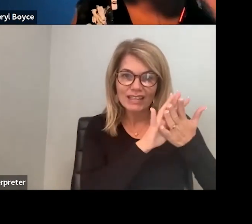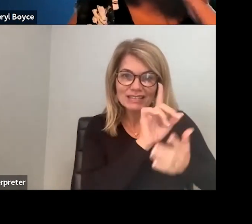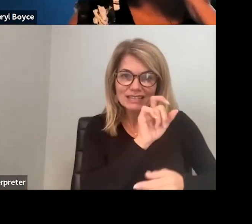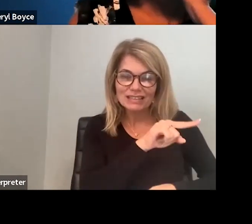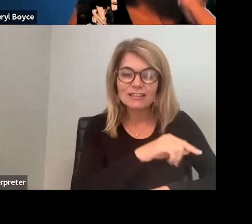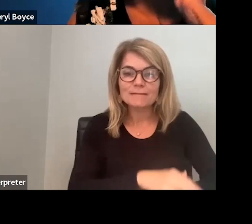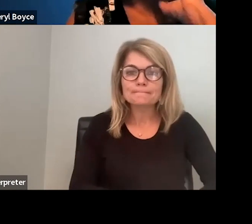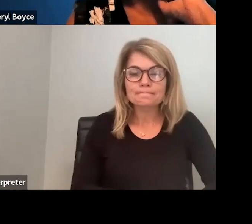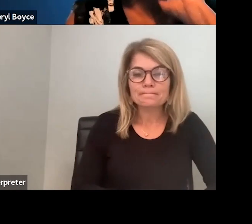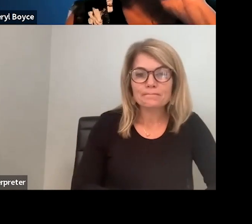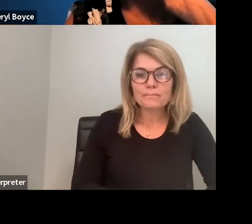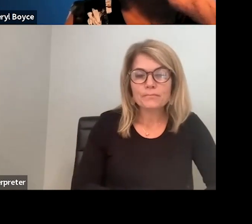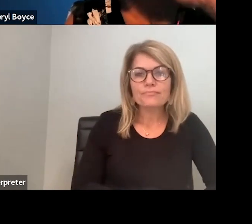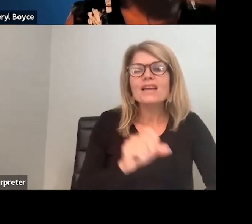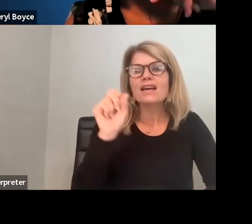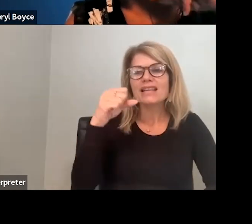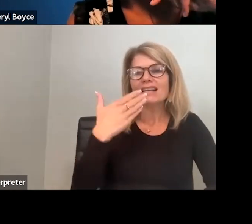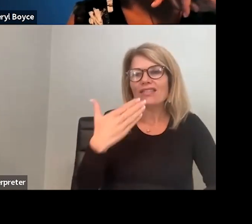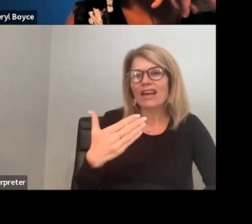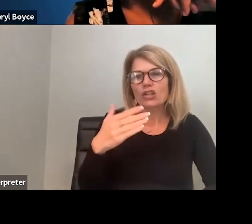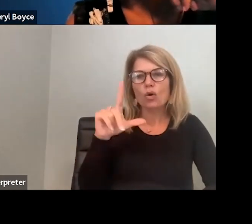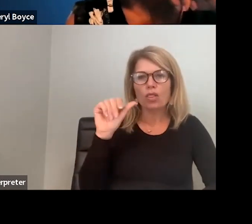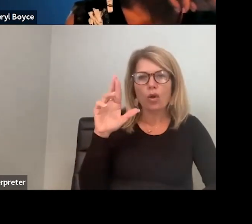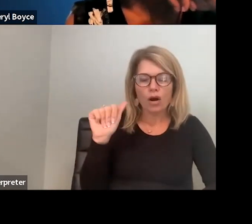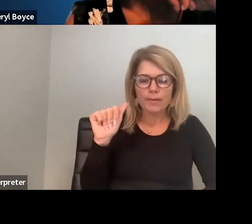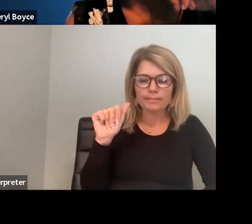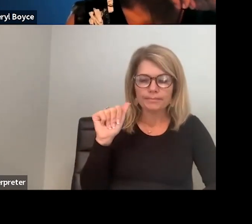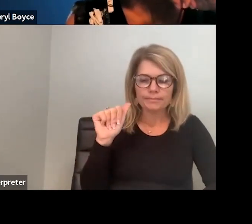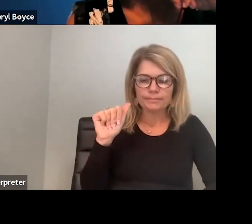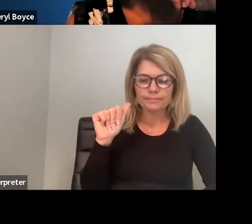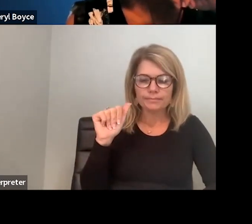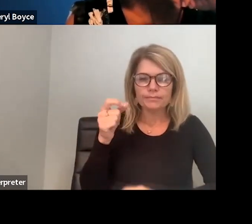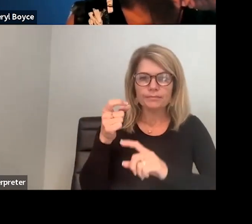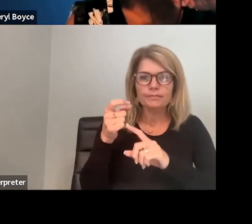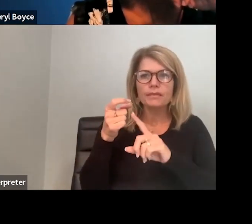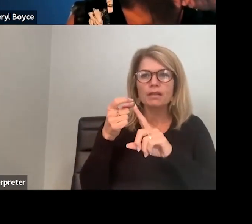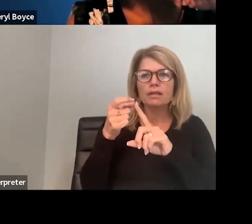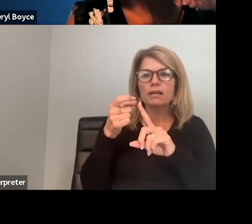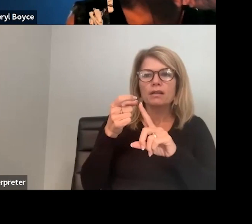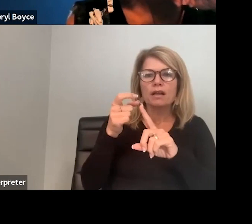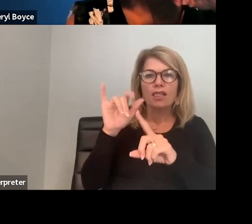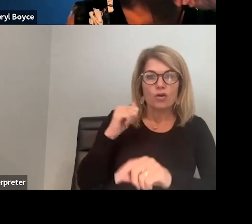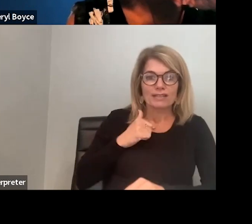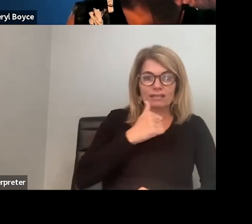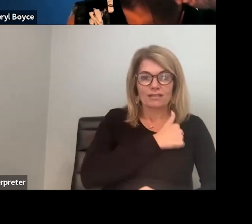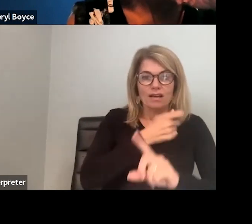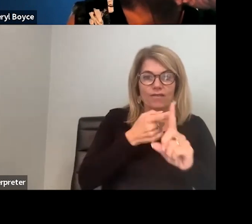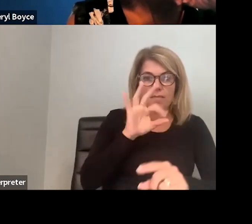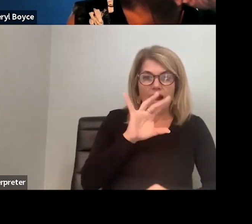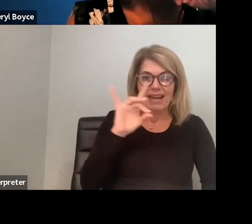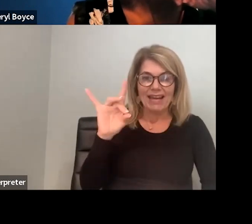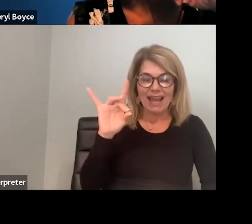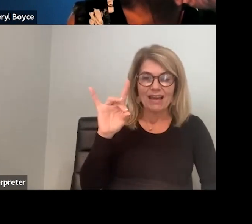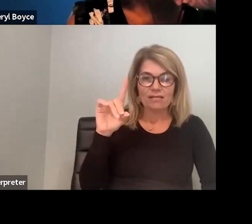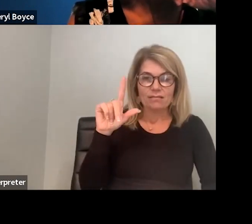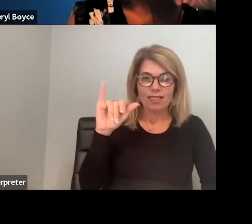be great. Yes, thank you, Laura Evans from Vibrant, the administrators of the 988 Lifeline. And so I do think